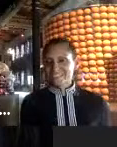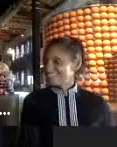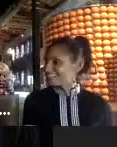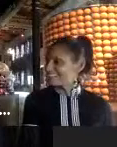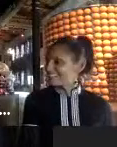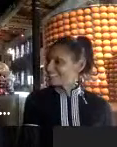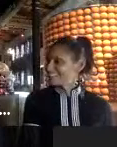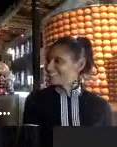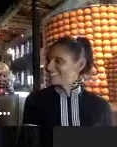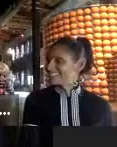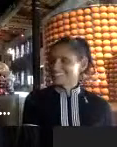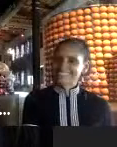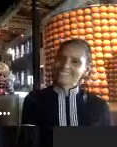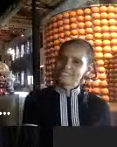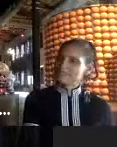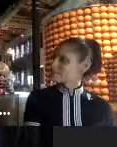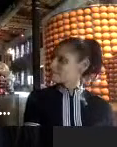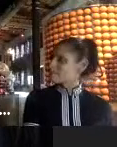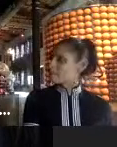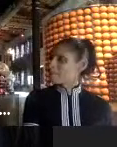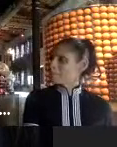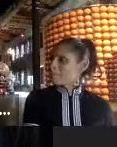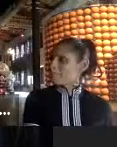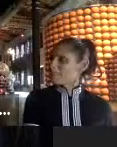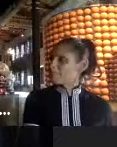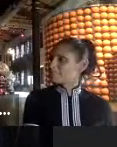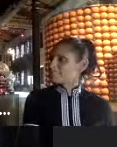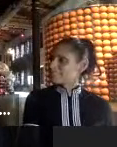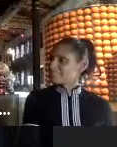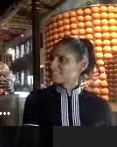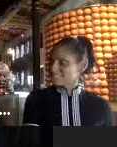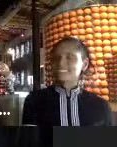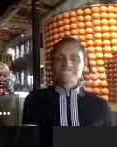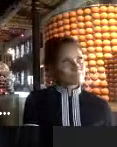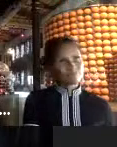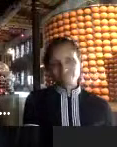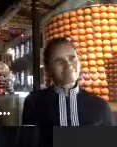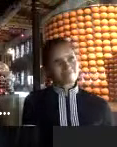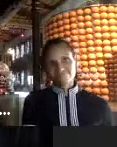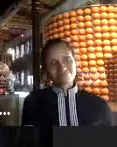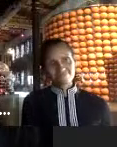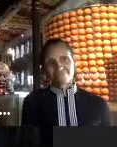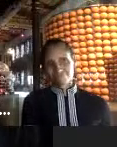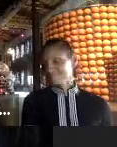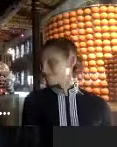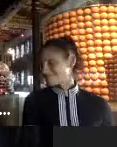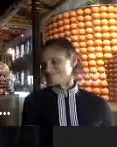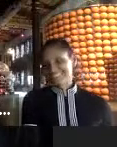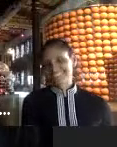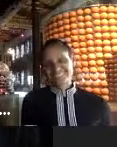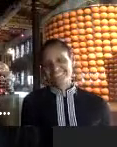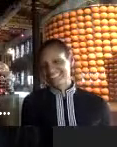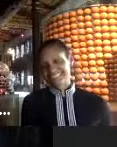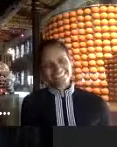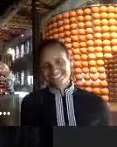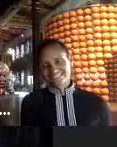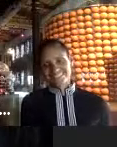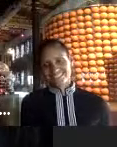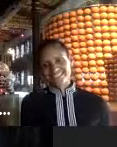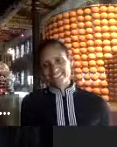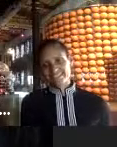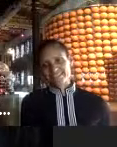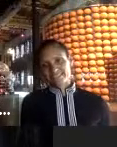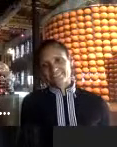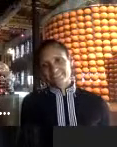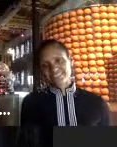kept circling back. We were inviting another third person, but that would never really felt right. And I was just like, I have to go back to her. I just have